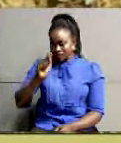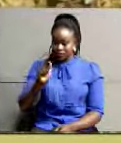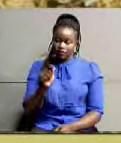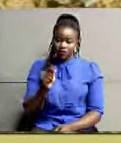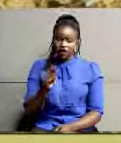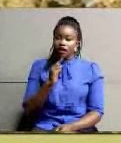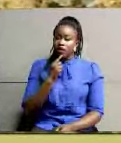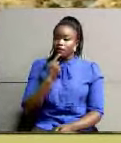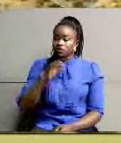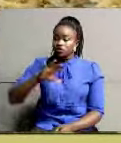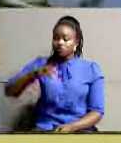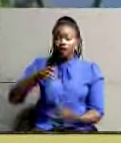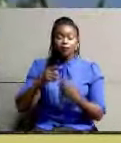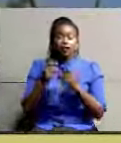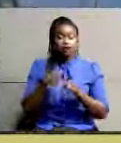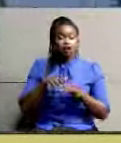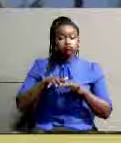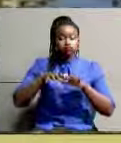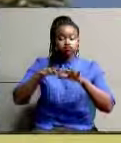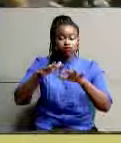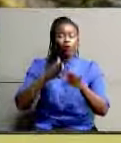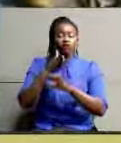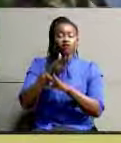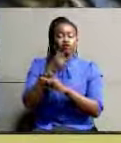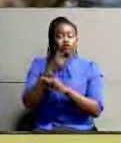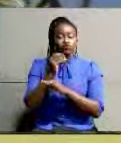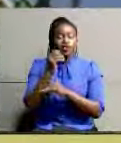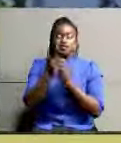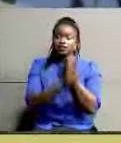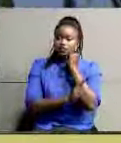locusts have now been sighted in over 20 districts,